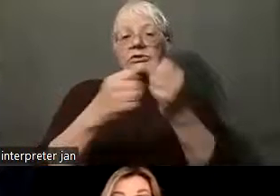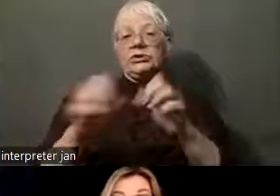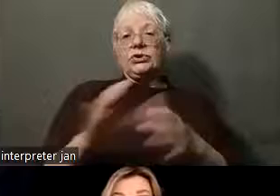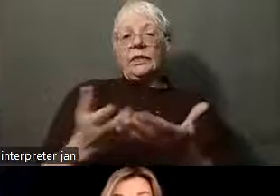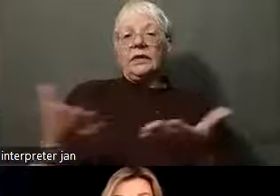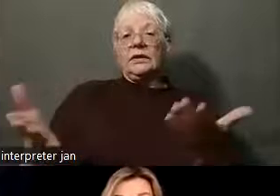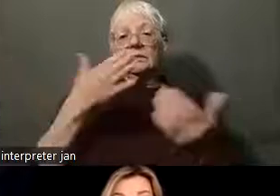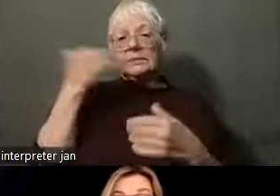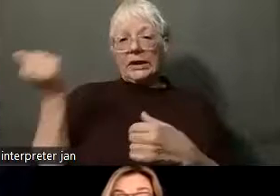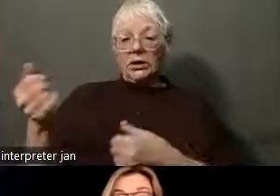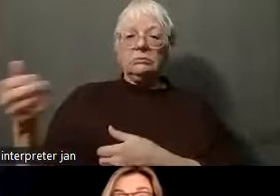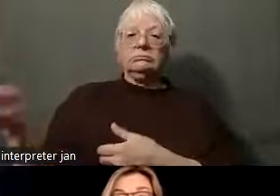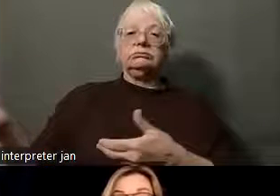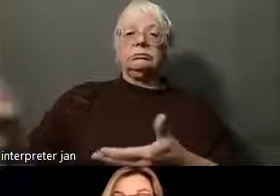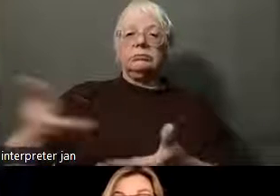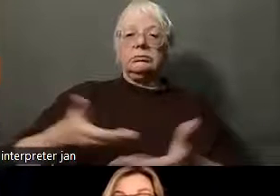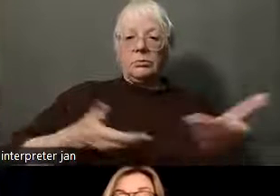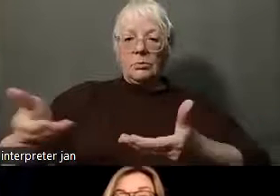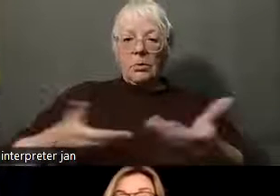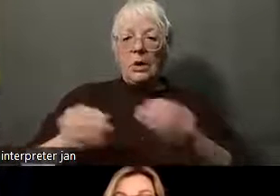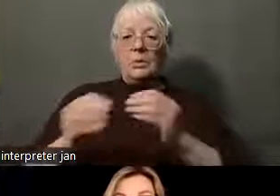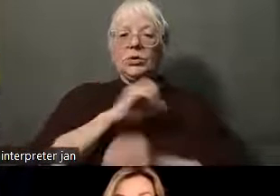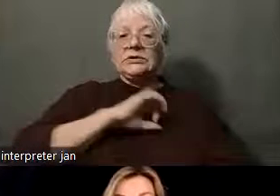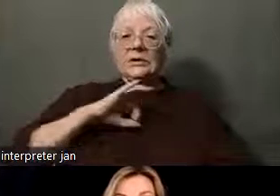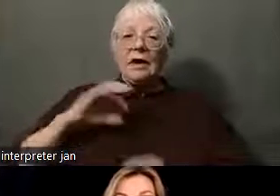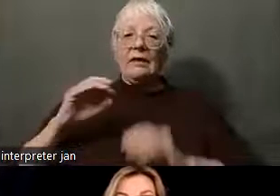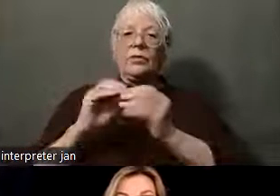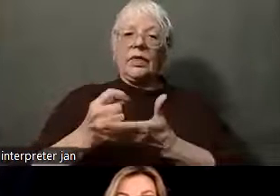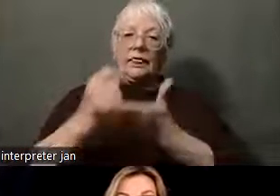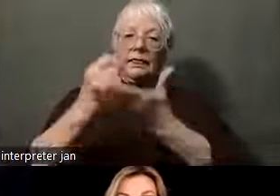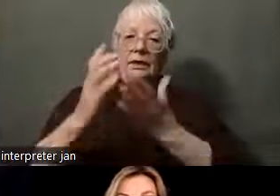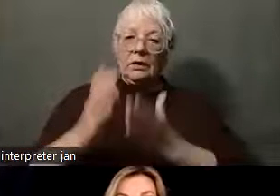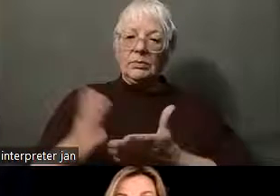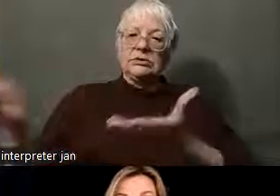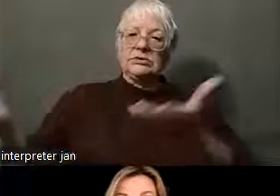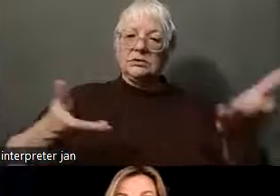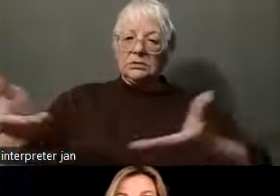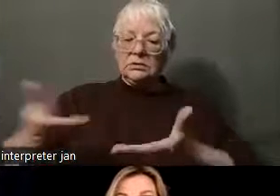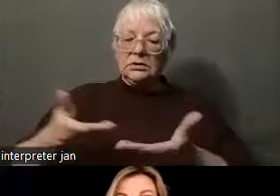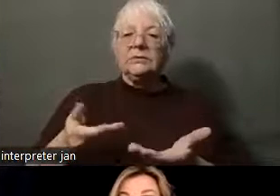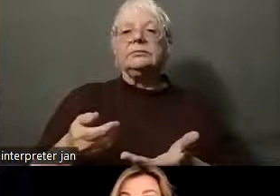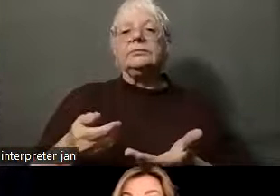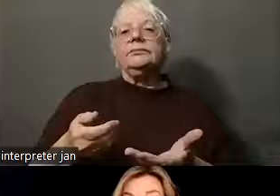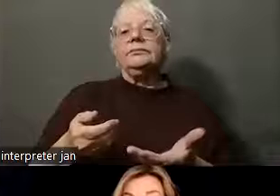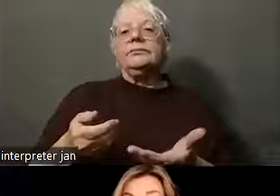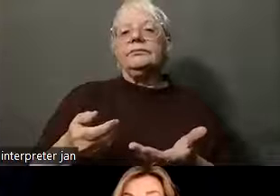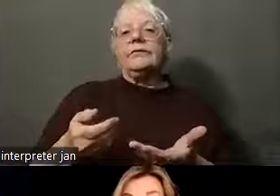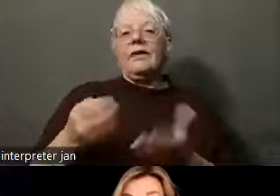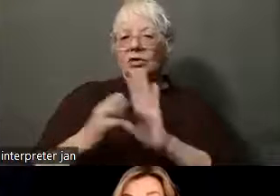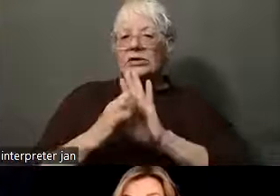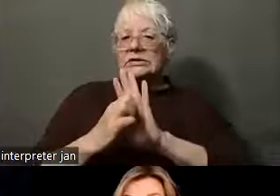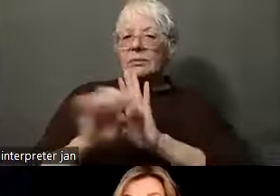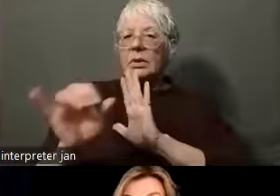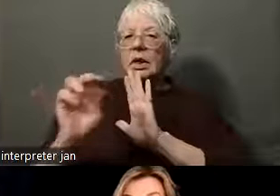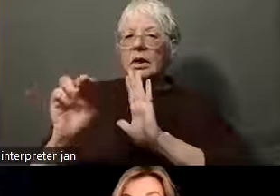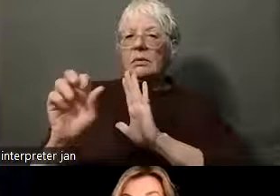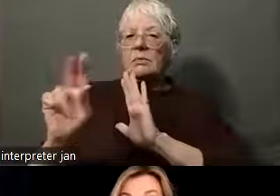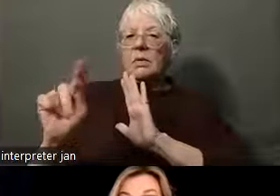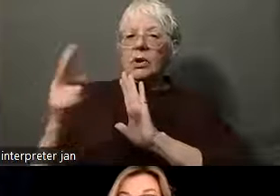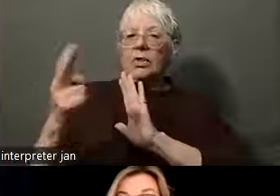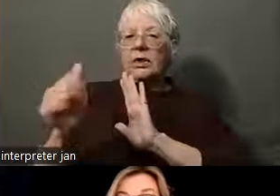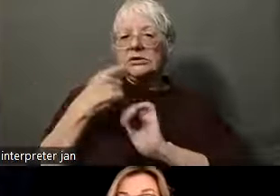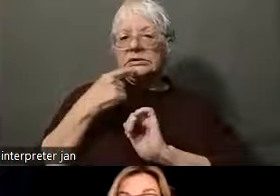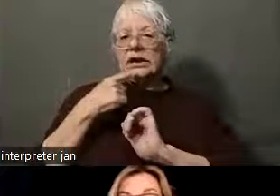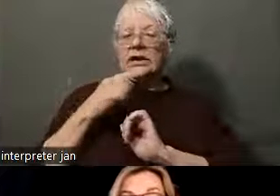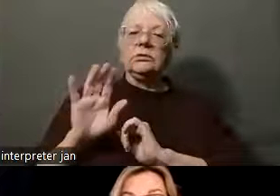more staff or bring in more therapists, for instance, as Martha said, what would be